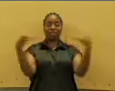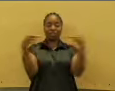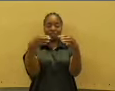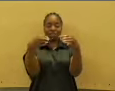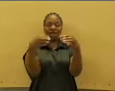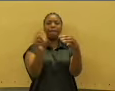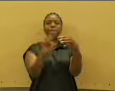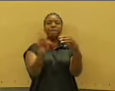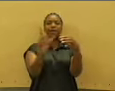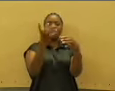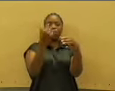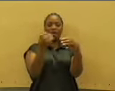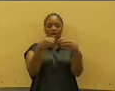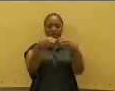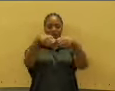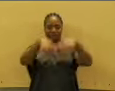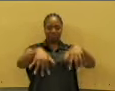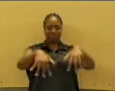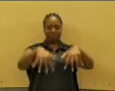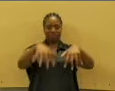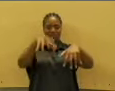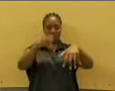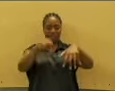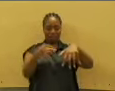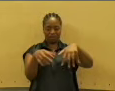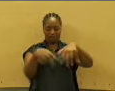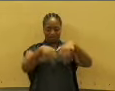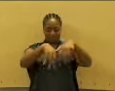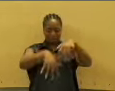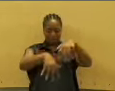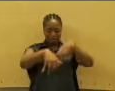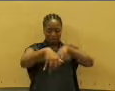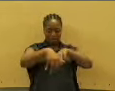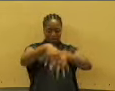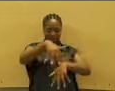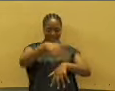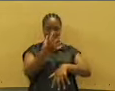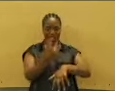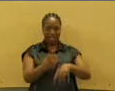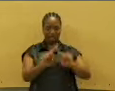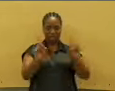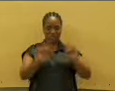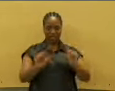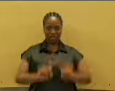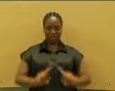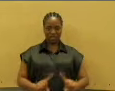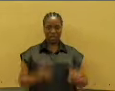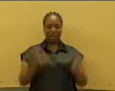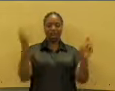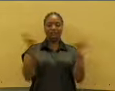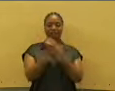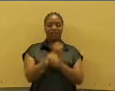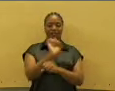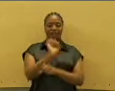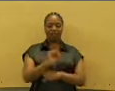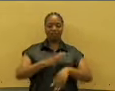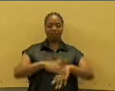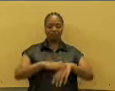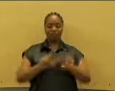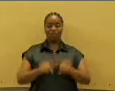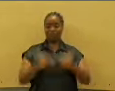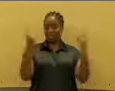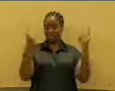gender activists, as sexual justice warriors, but there are different facets that then make our experiences a bit more unique,